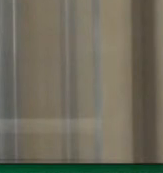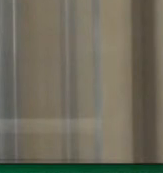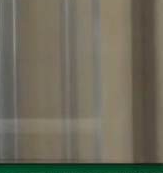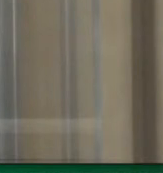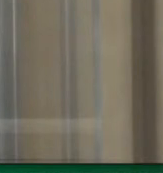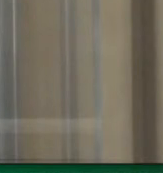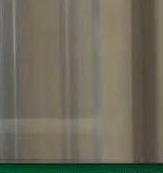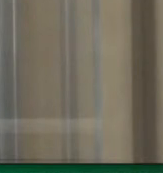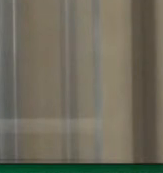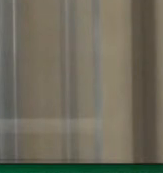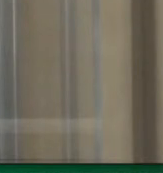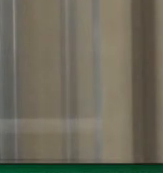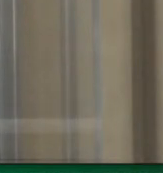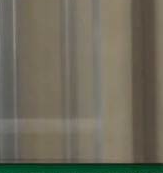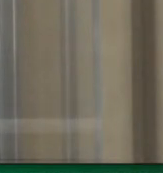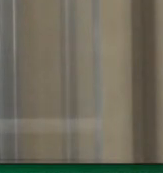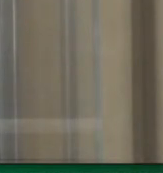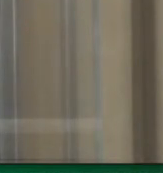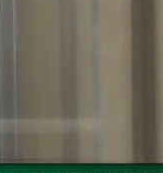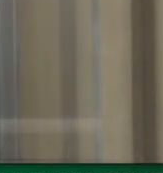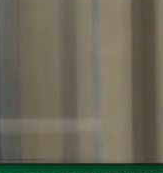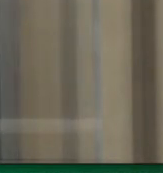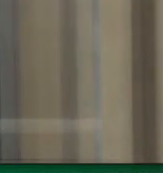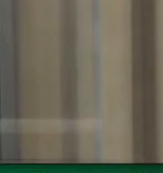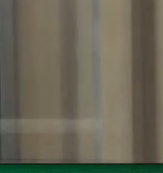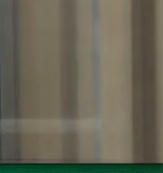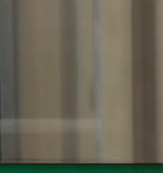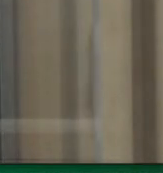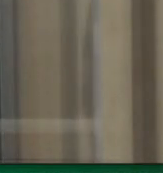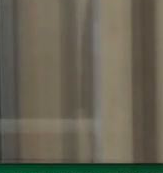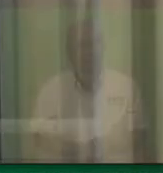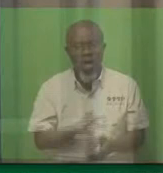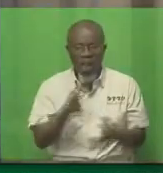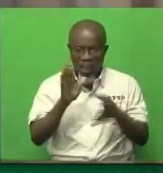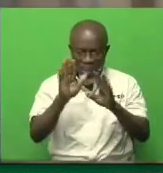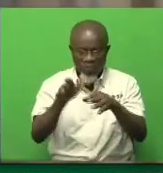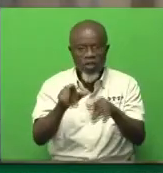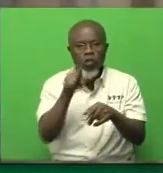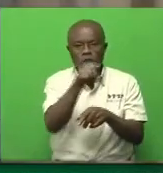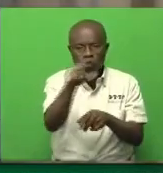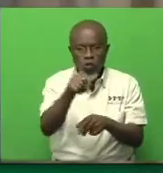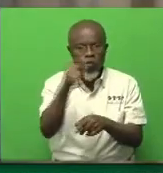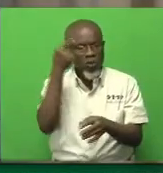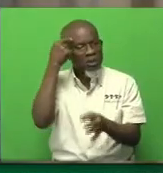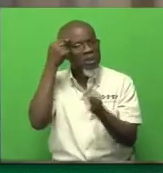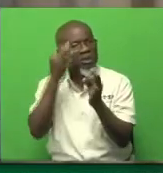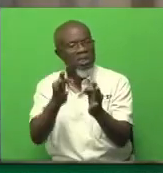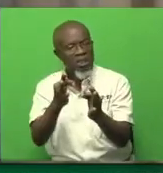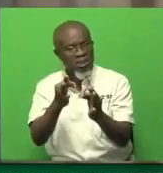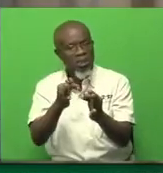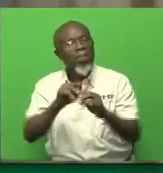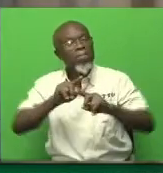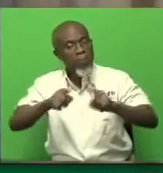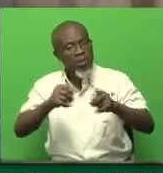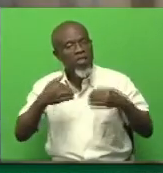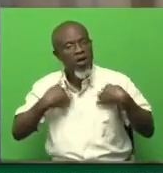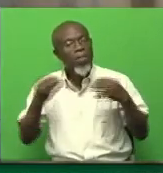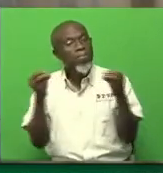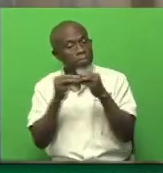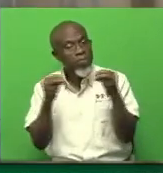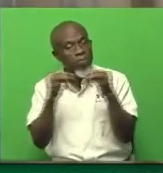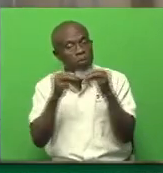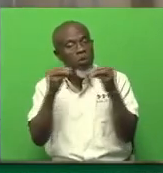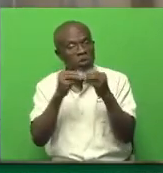in his short term why he didn't share that Madam speaker I leave that for you to decide but there's much more to be worried about Madam